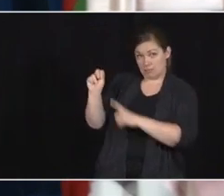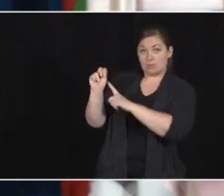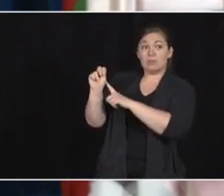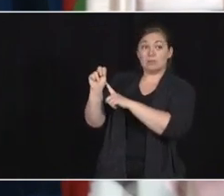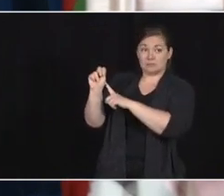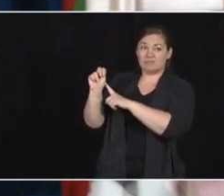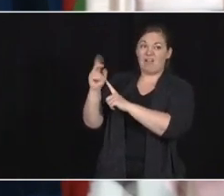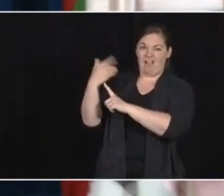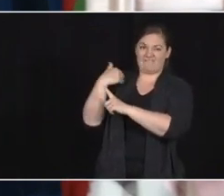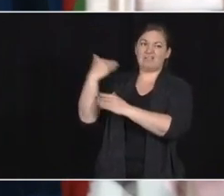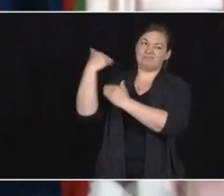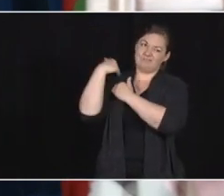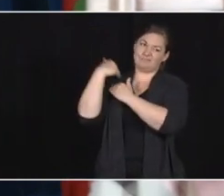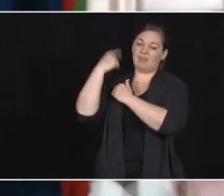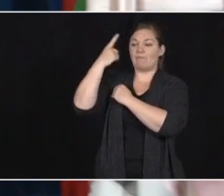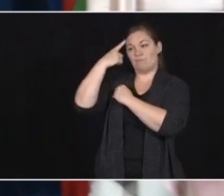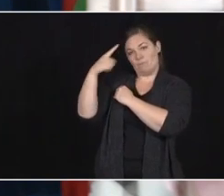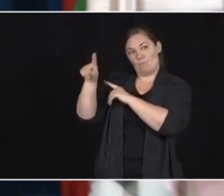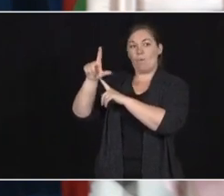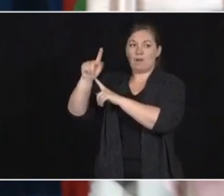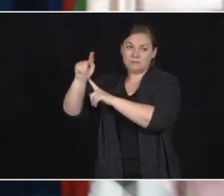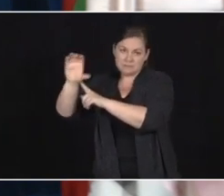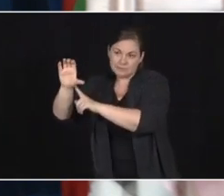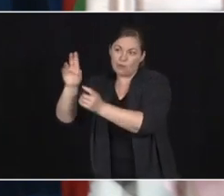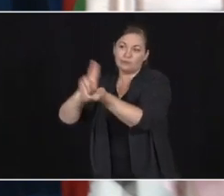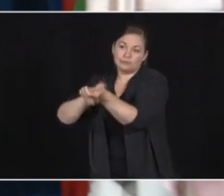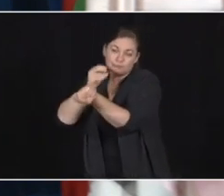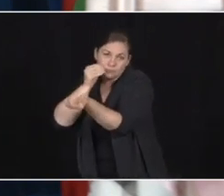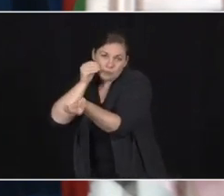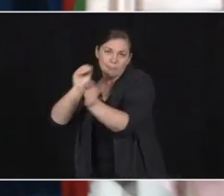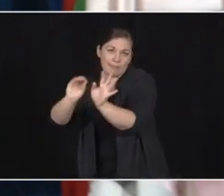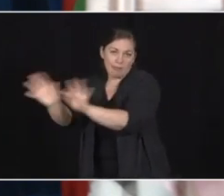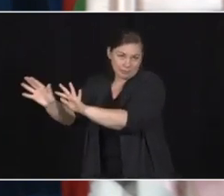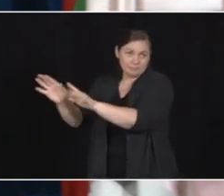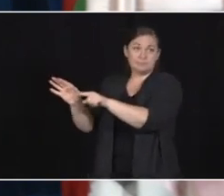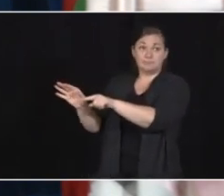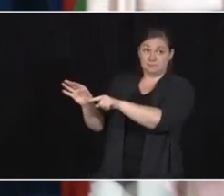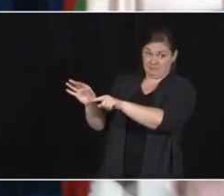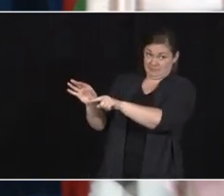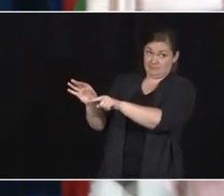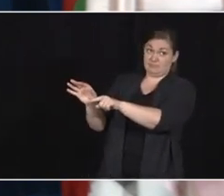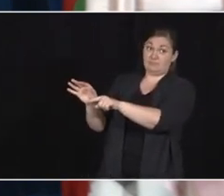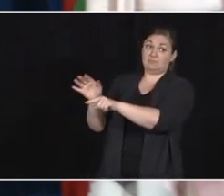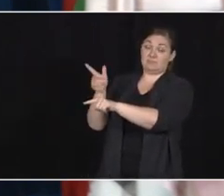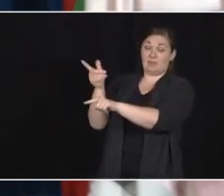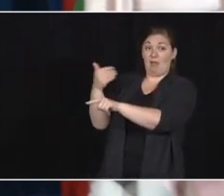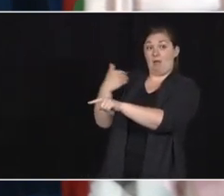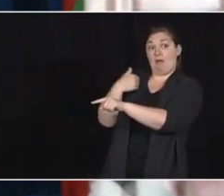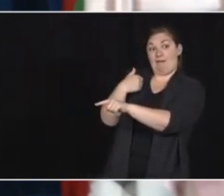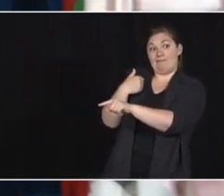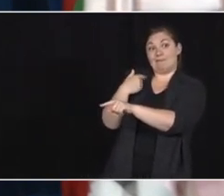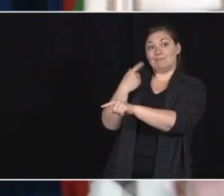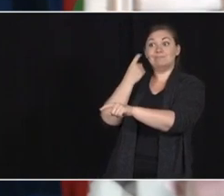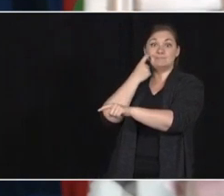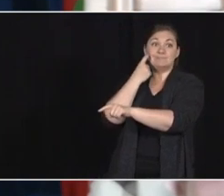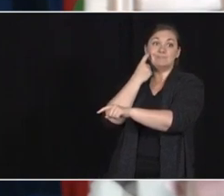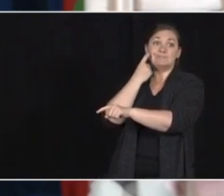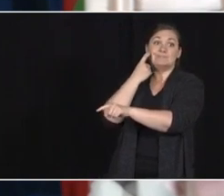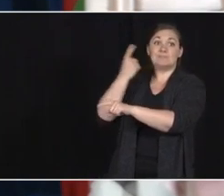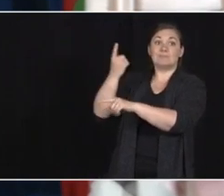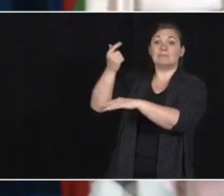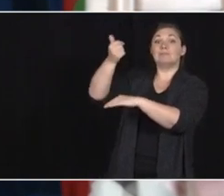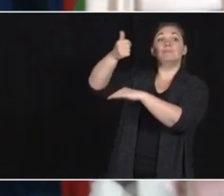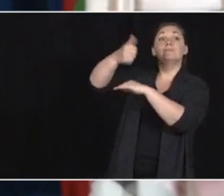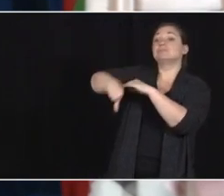homes. You haven't filled the patient ombudsman post since taking office in 2018. Do you regret not doing so?